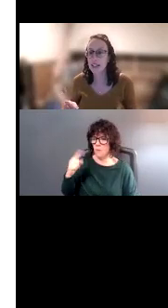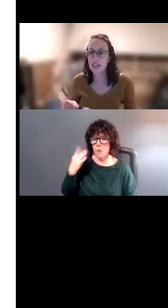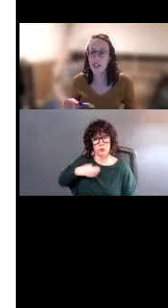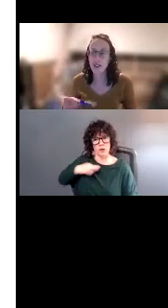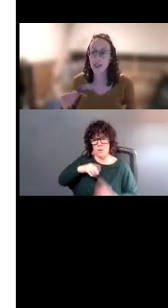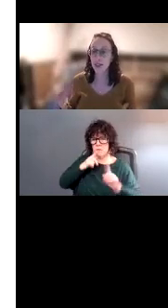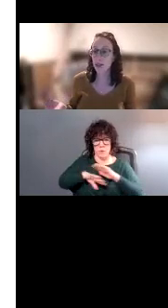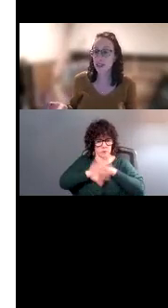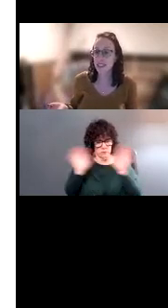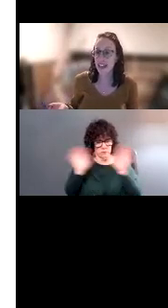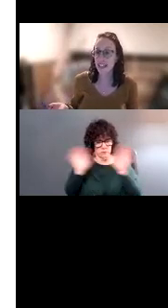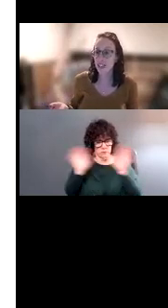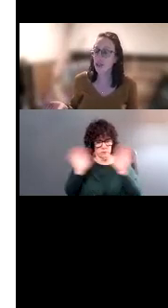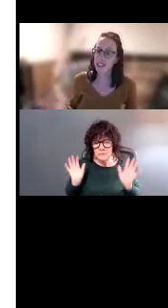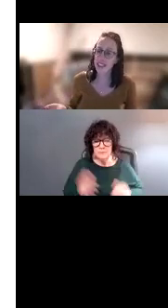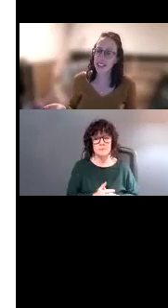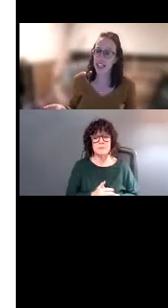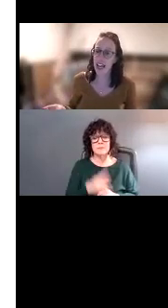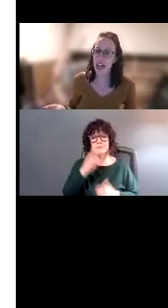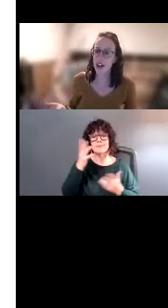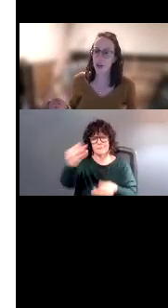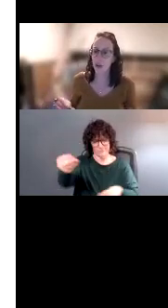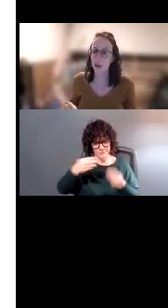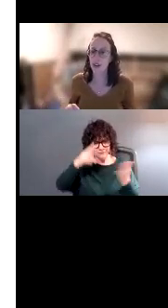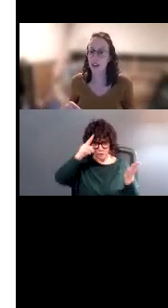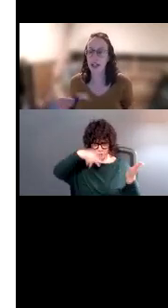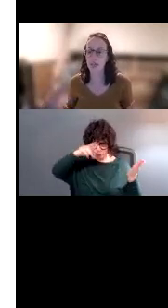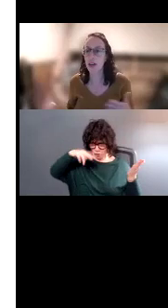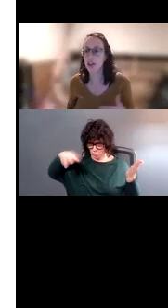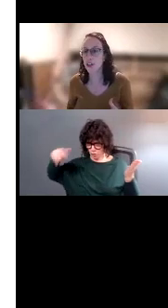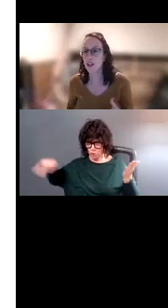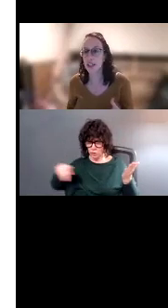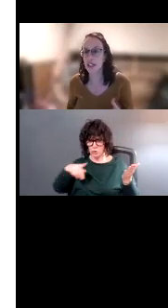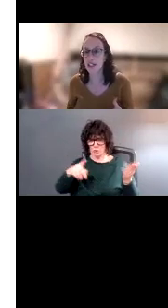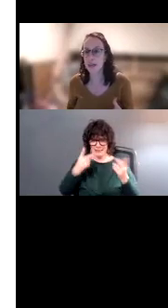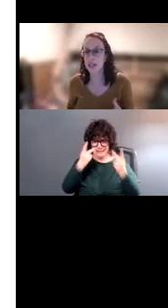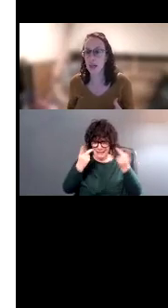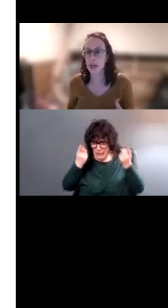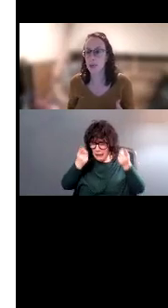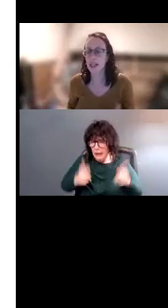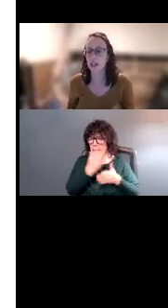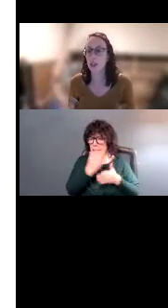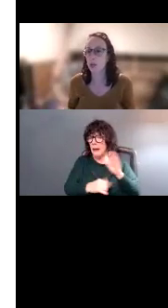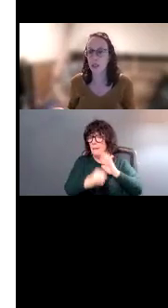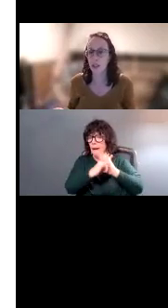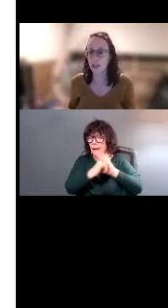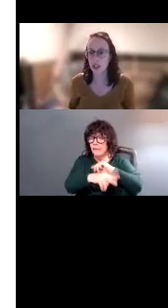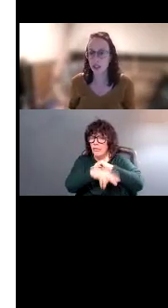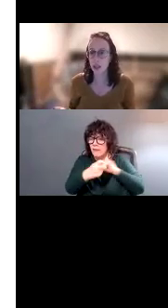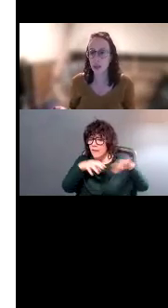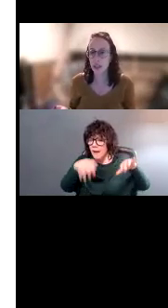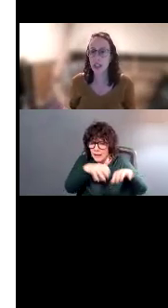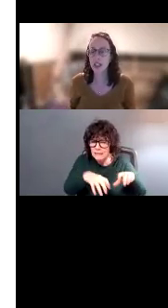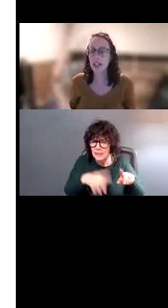because there's loans that you didn't take out or other credit items come up that don't belong